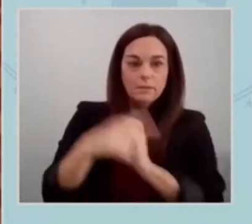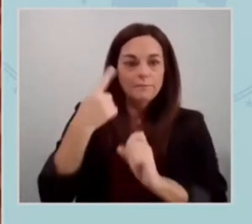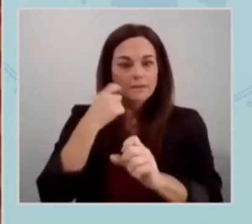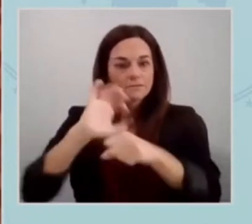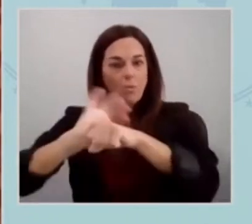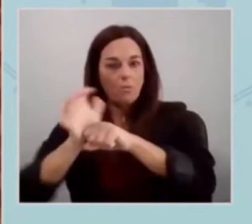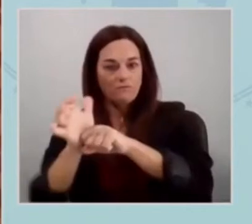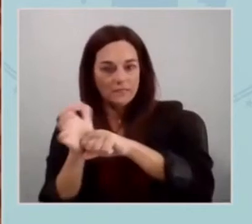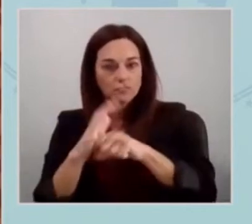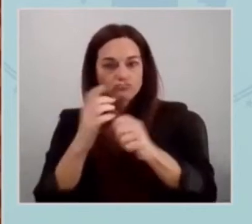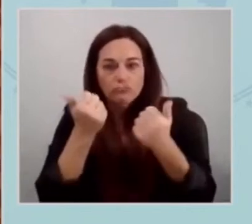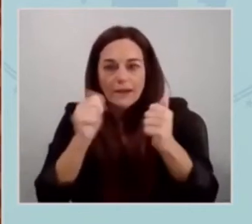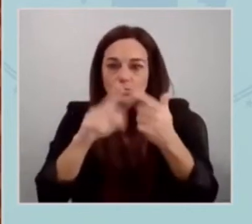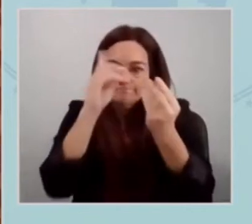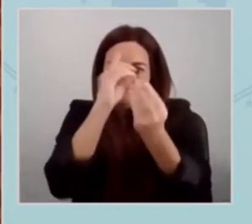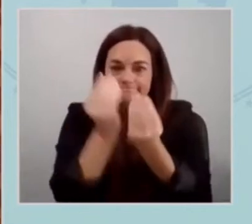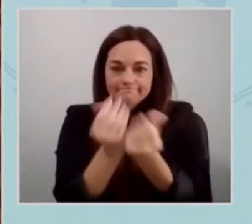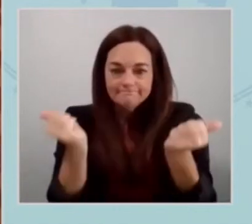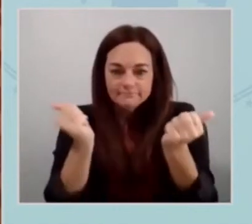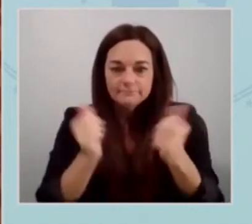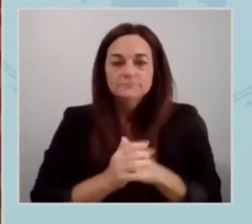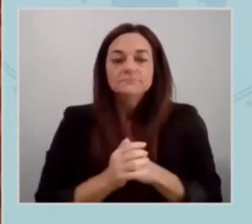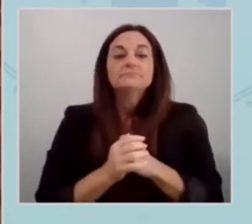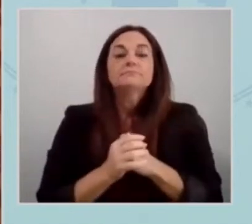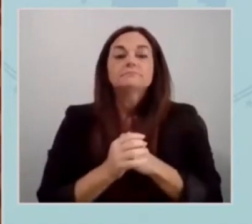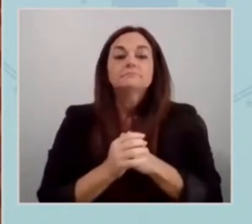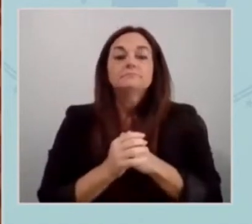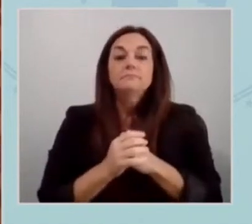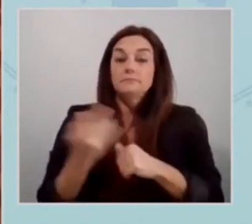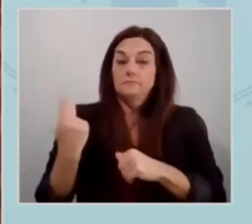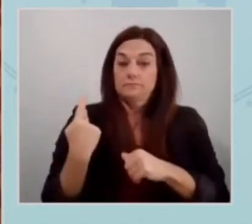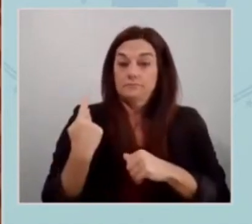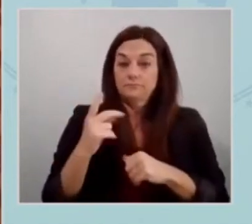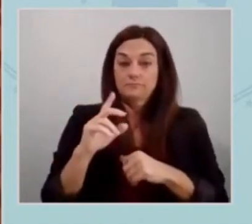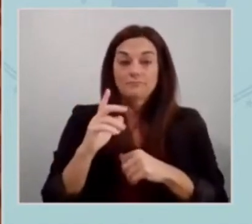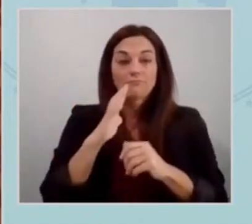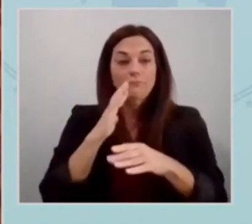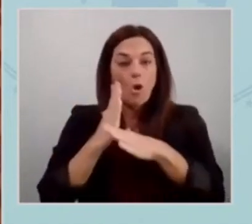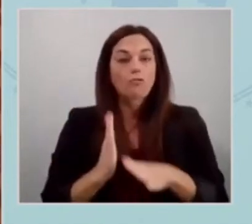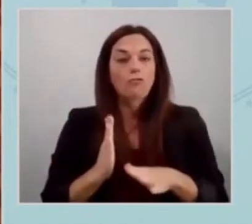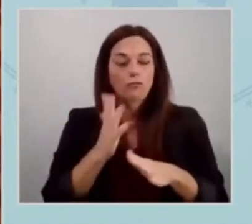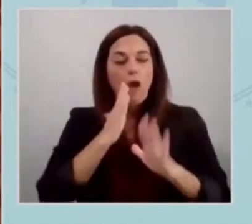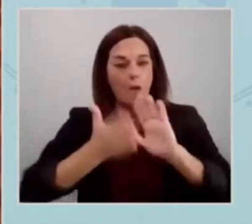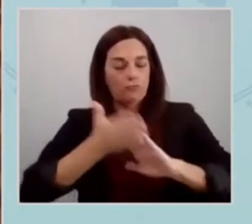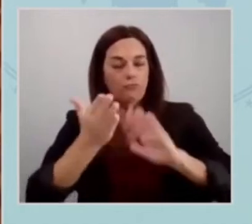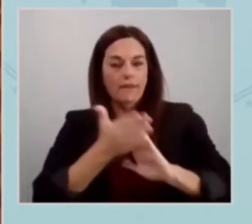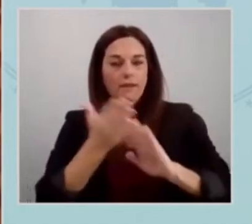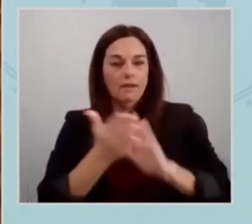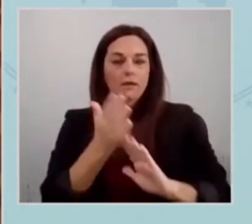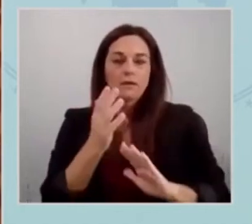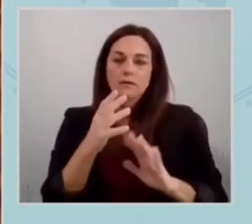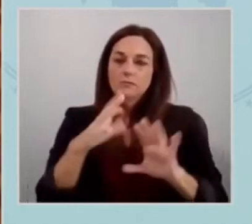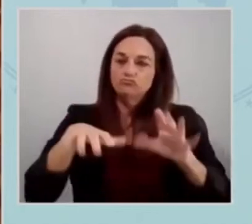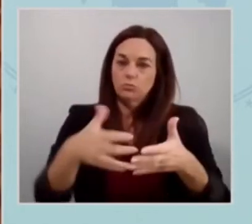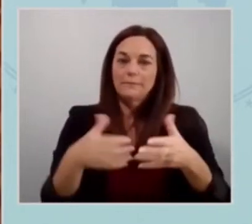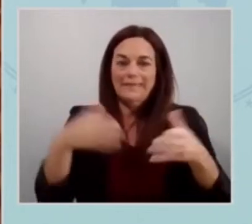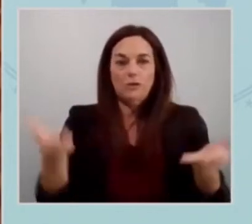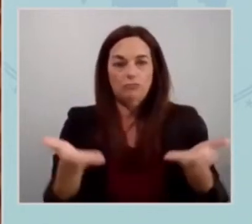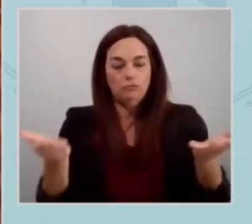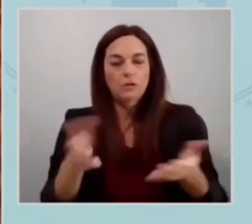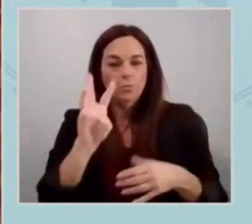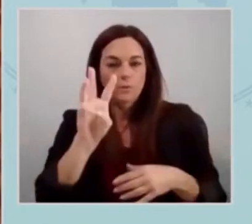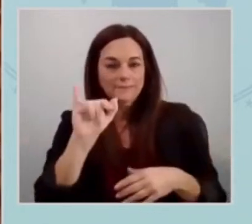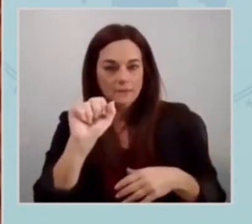solution to the economic fallout of COVID-19. My partner, Dan Van Wright, and I, we own and operate the